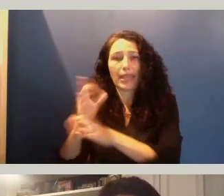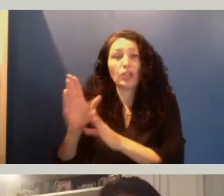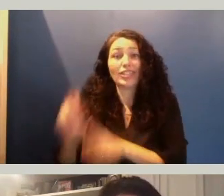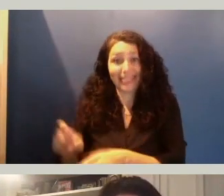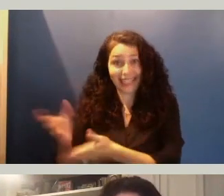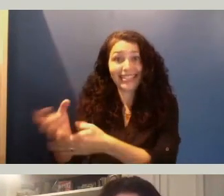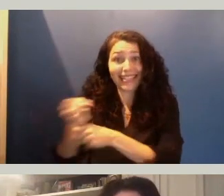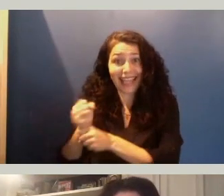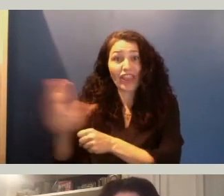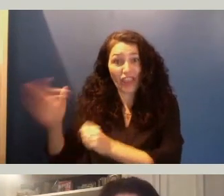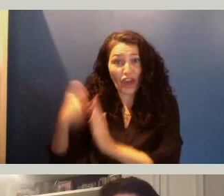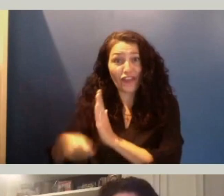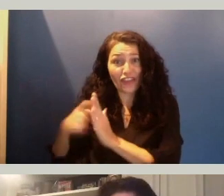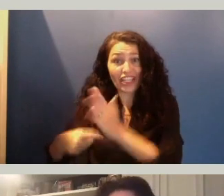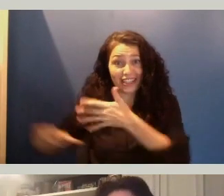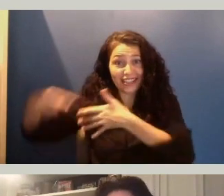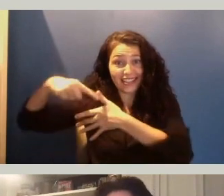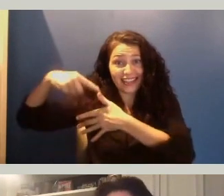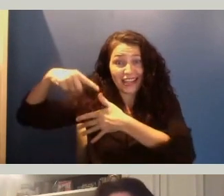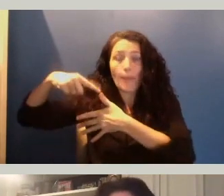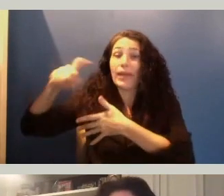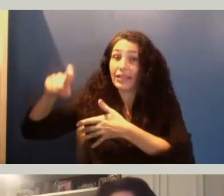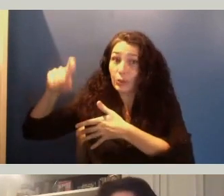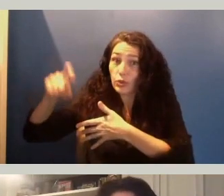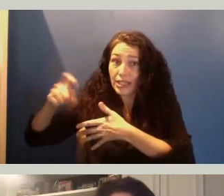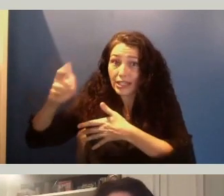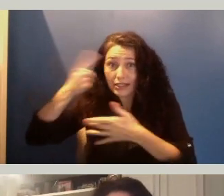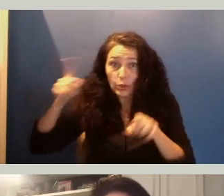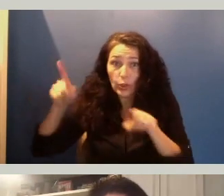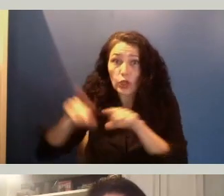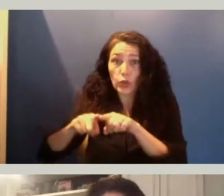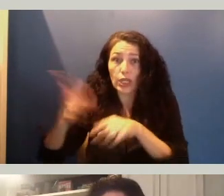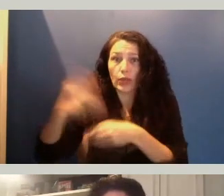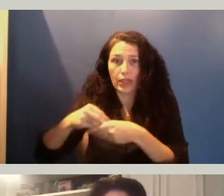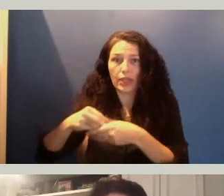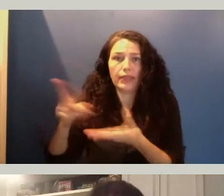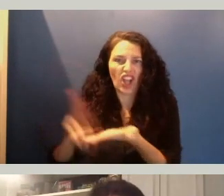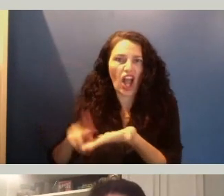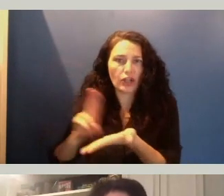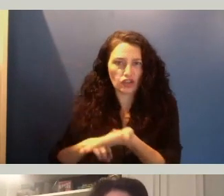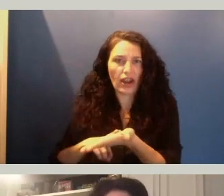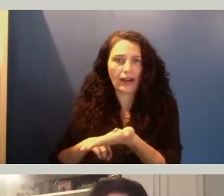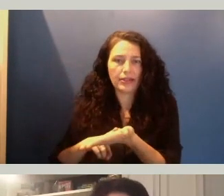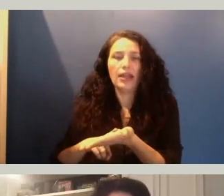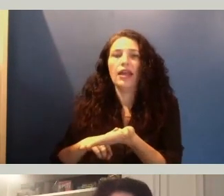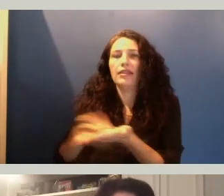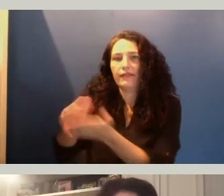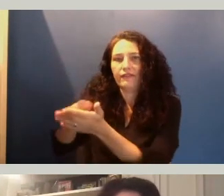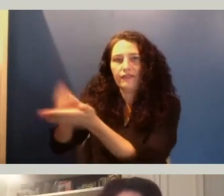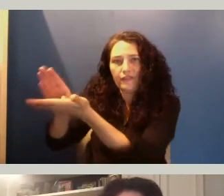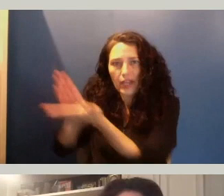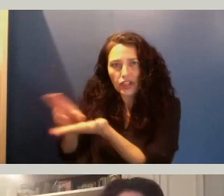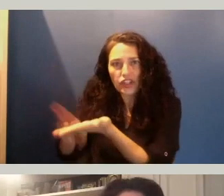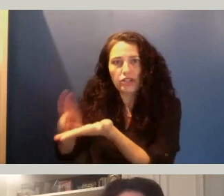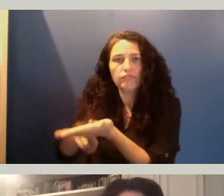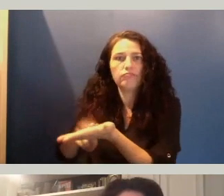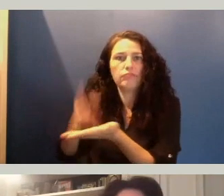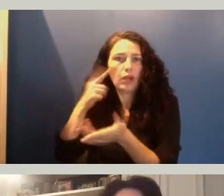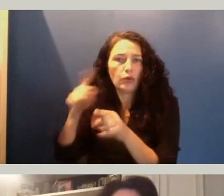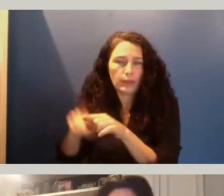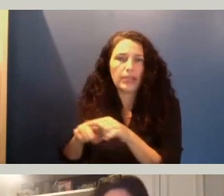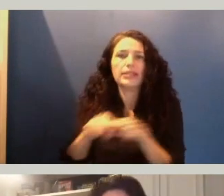need to stipulate that in the agreements. That needs to become standardized in the funder agreements and investor agreements,